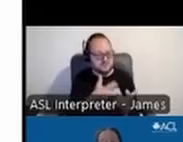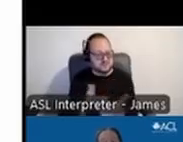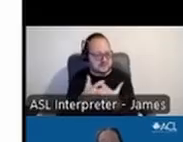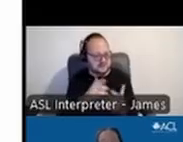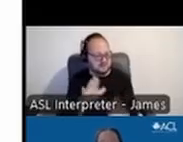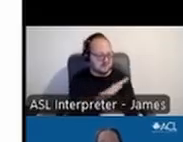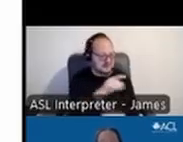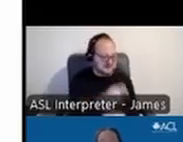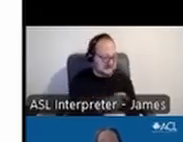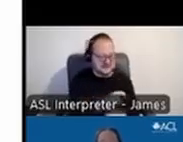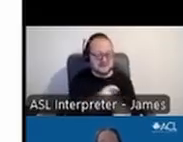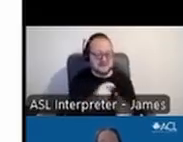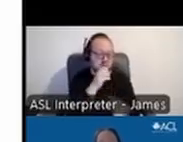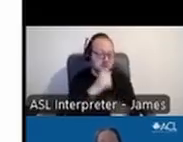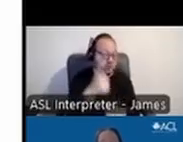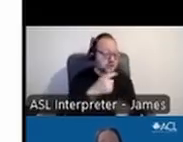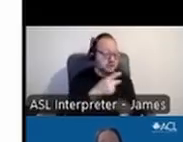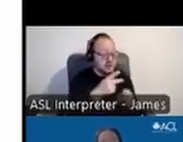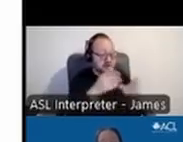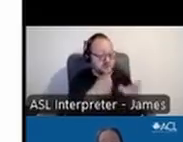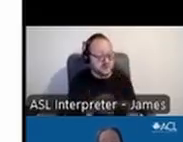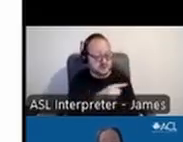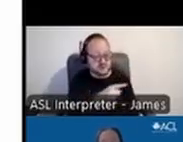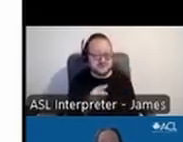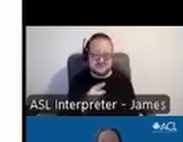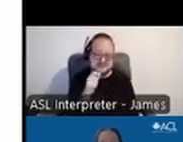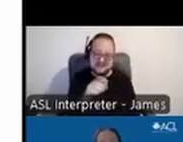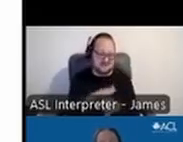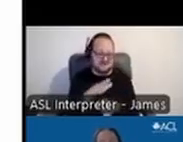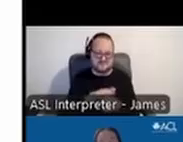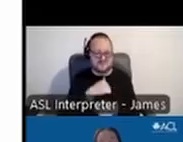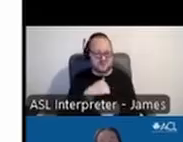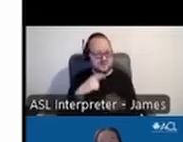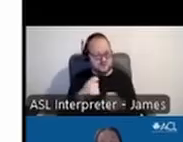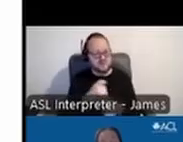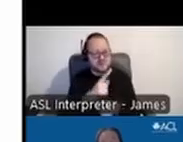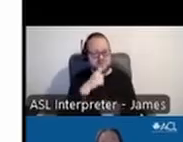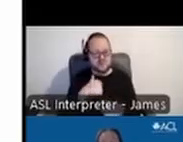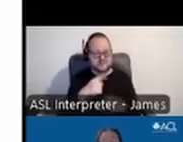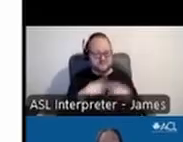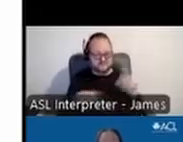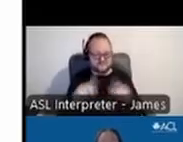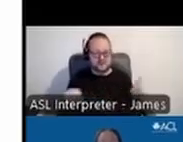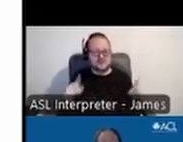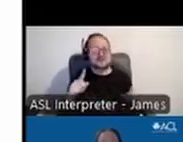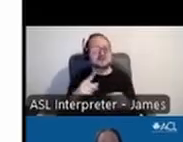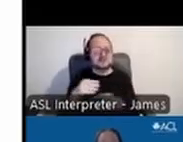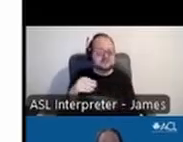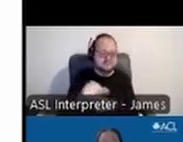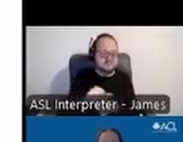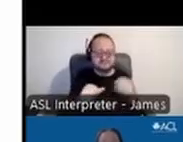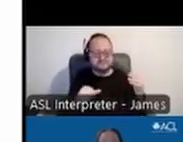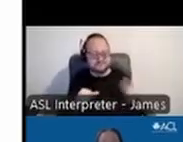caregivers, et cetera, across the country. We really need to make sure that we have diverse funding streams to meet the many needs